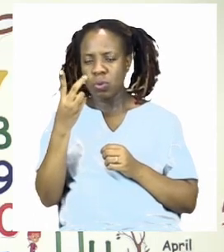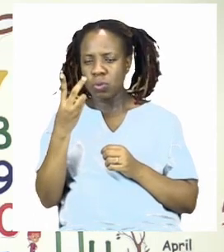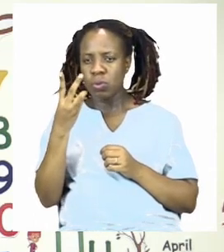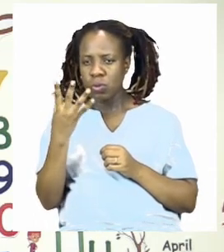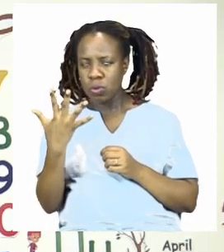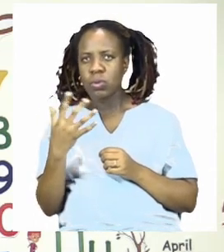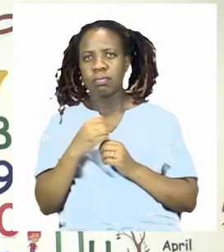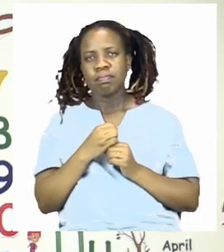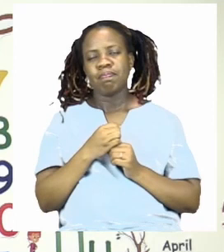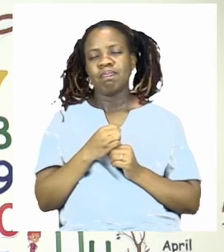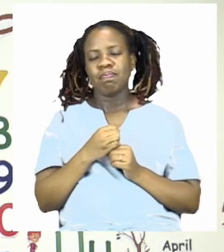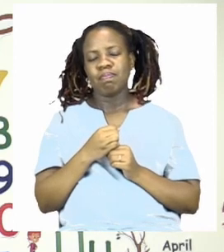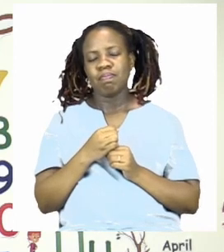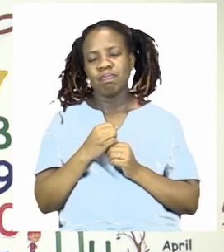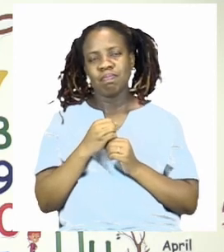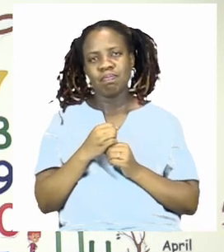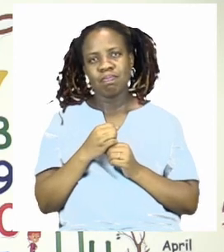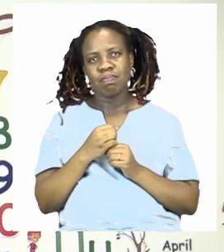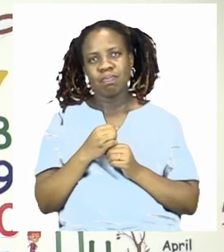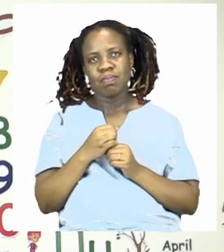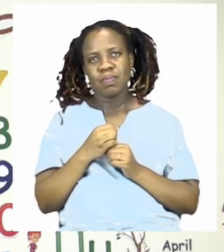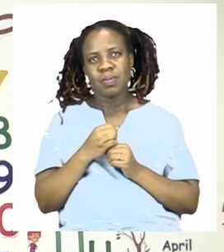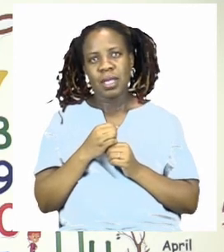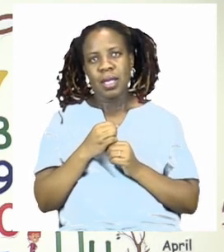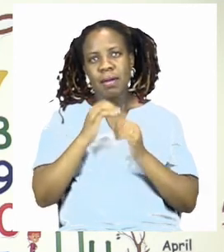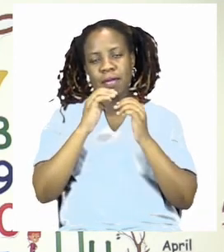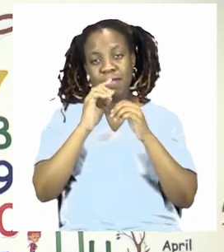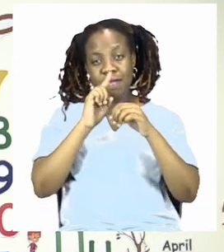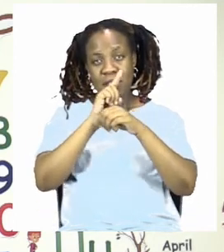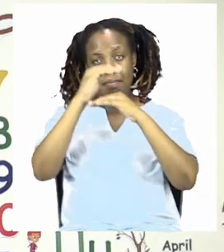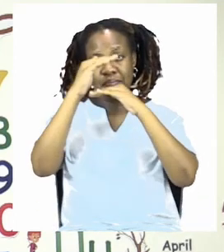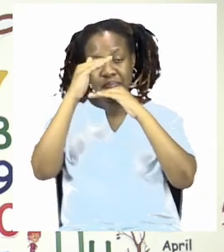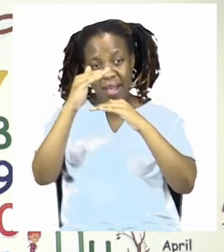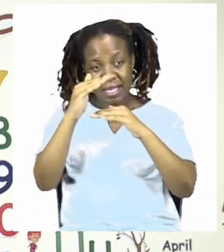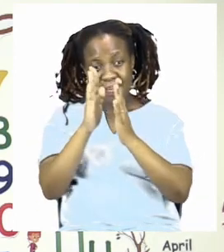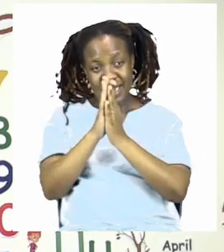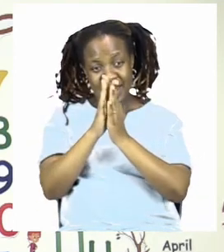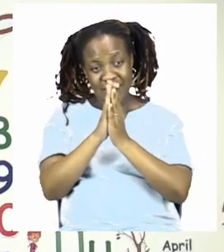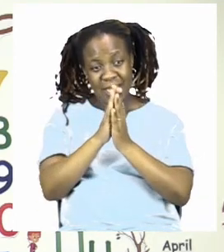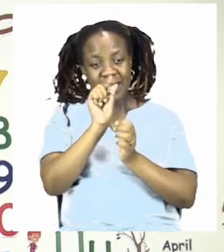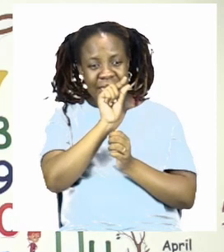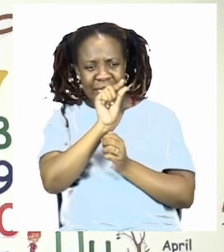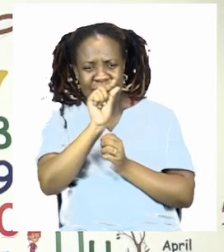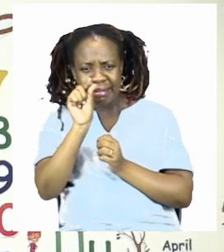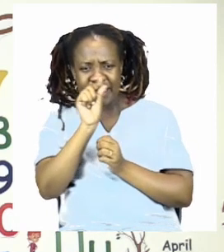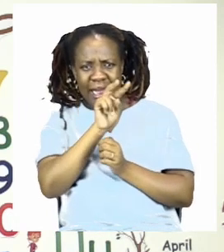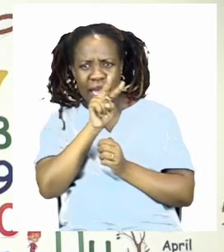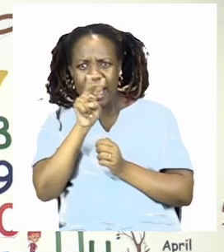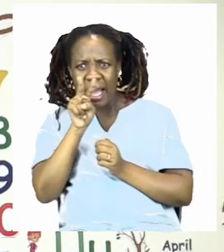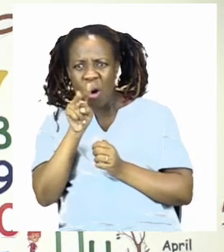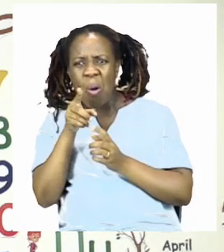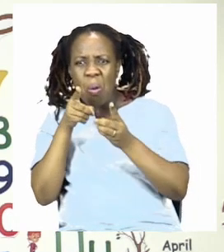go ahead and try and find the verbs, all the verbs for the first part, for all the sentences, or all the verbs